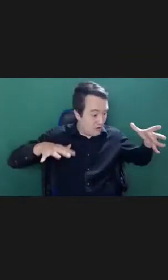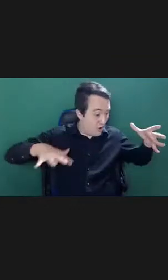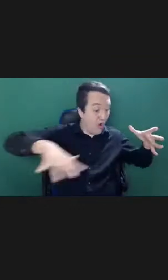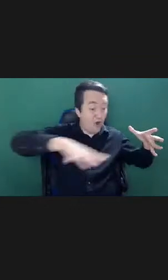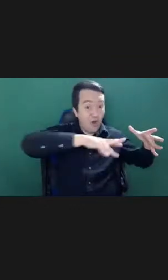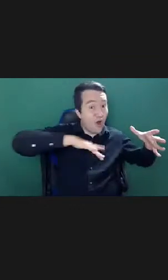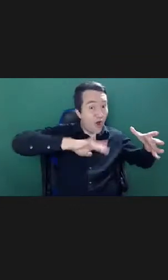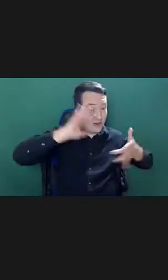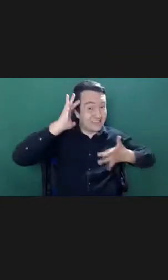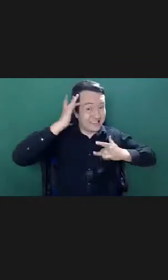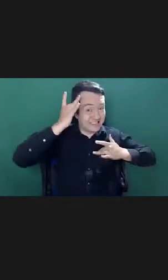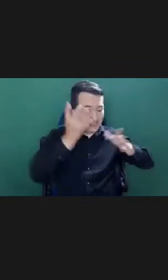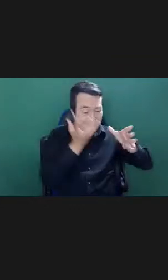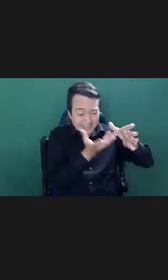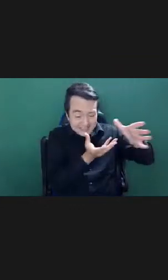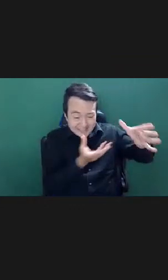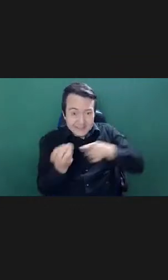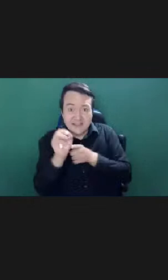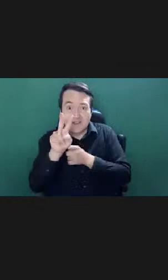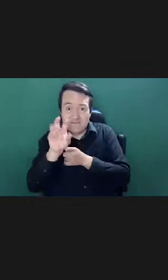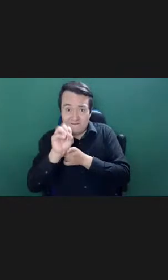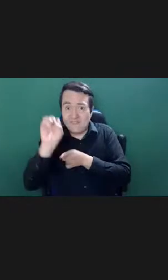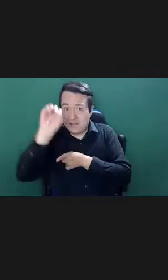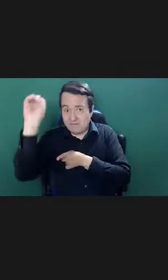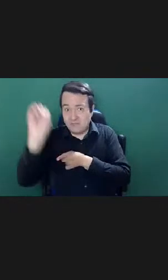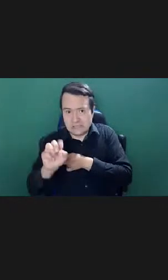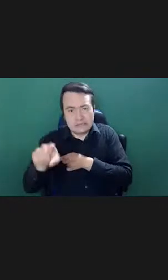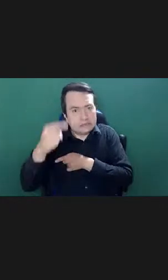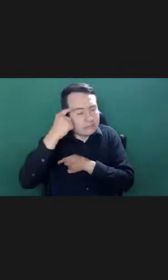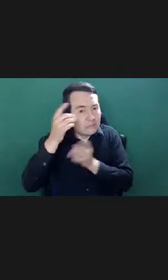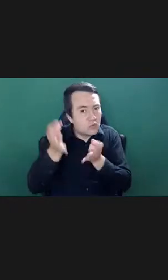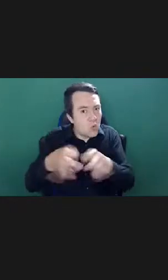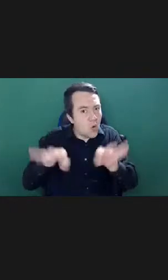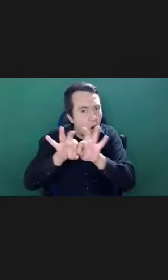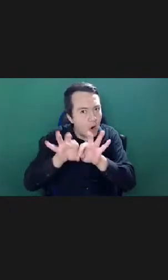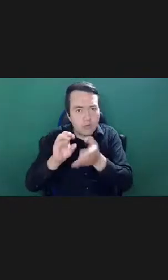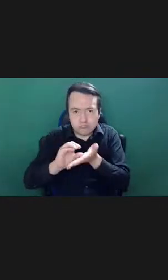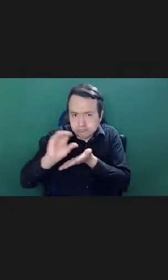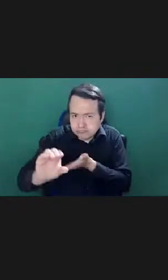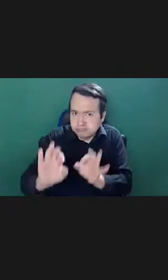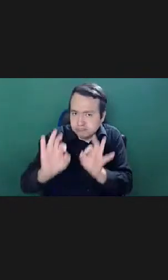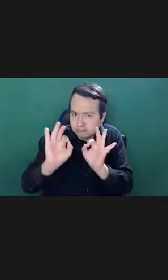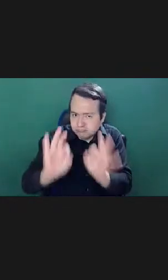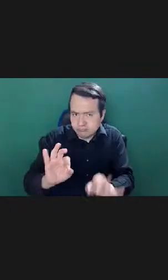expected. This is of course not the case, and so what we're measuring here is the imbalance, that says how